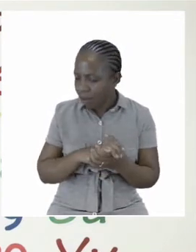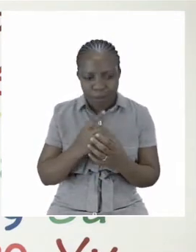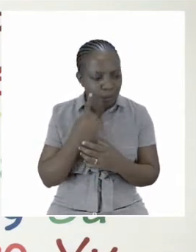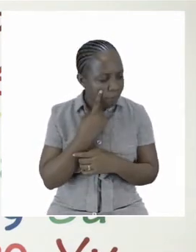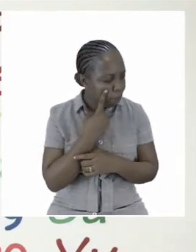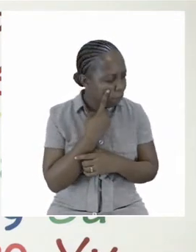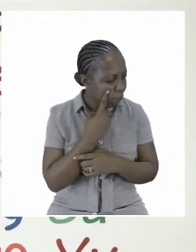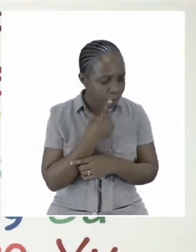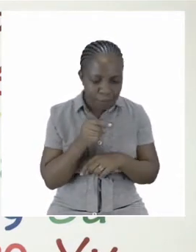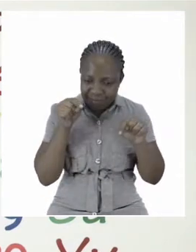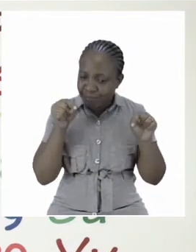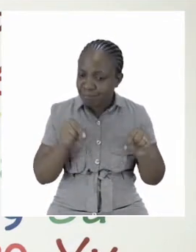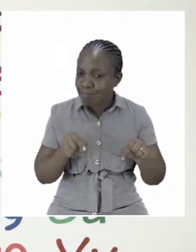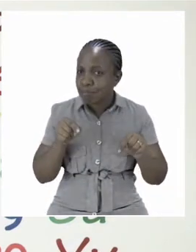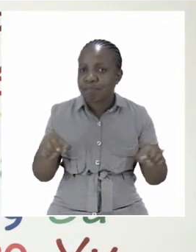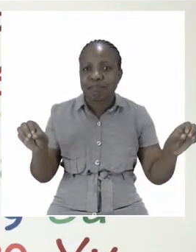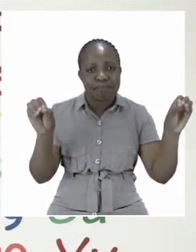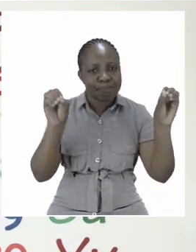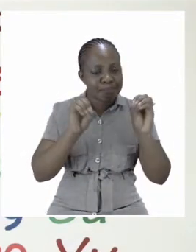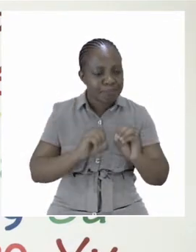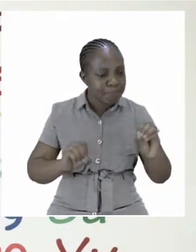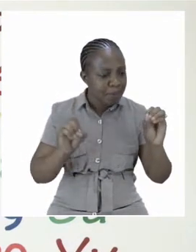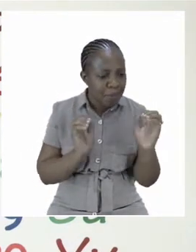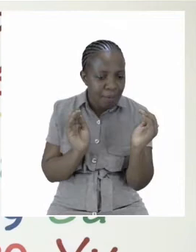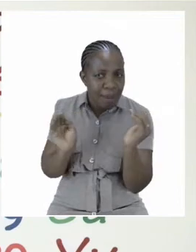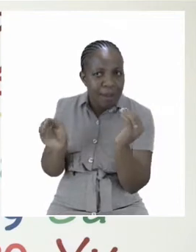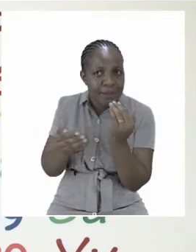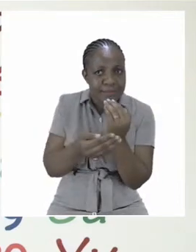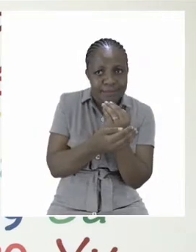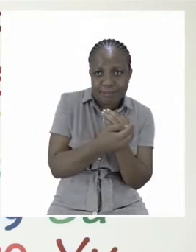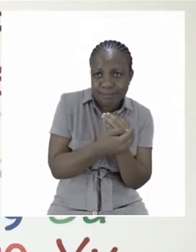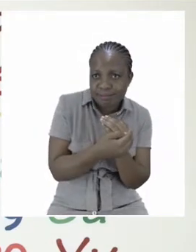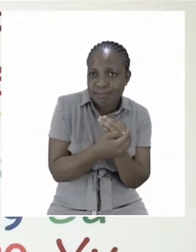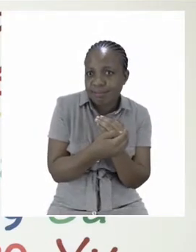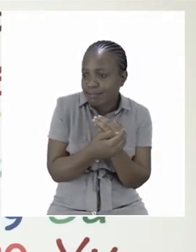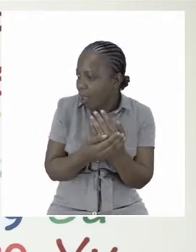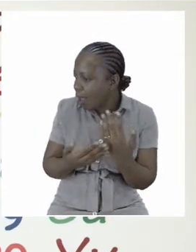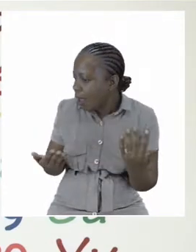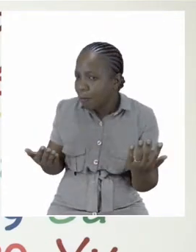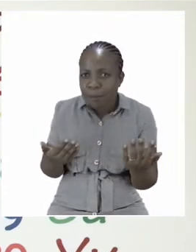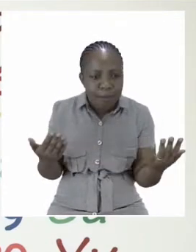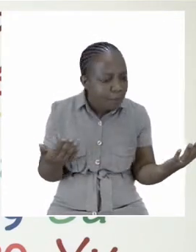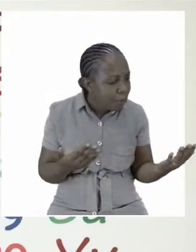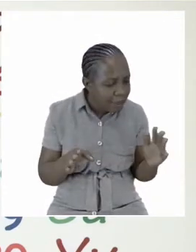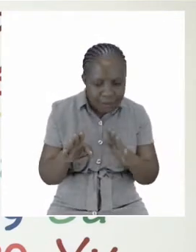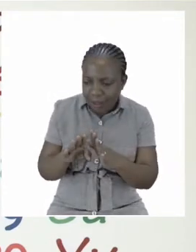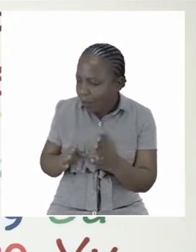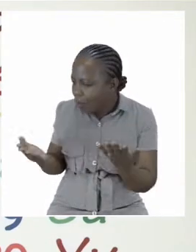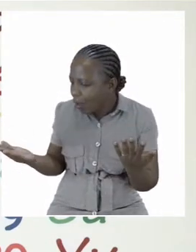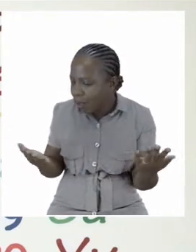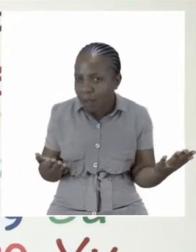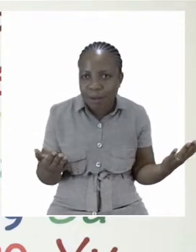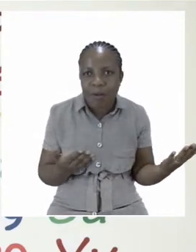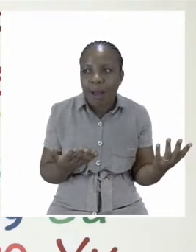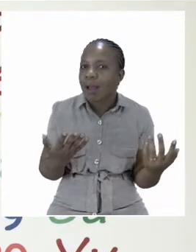Zacky today. Is he hiding from me? Come out, wherever you are. Oh!